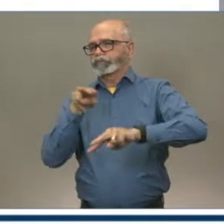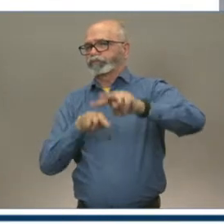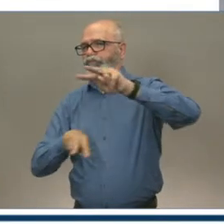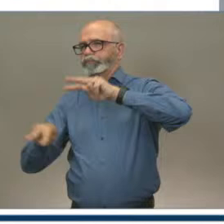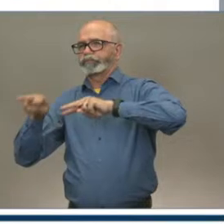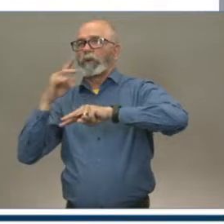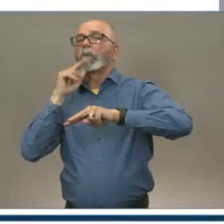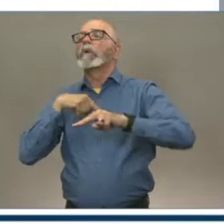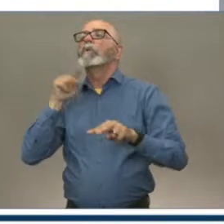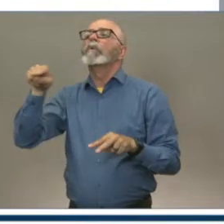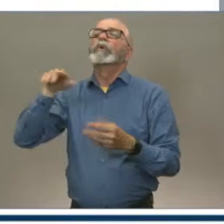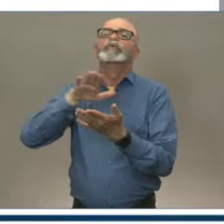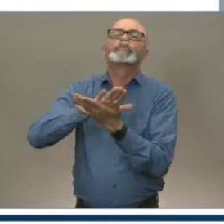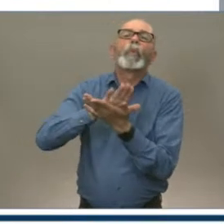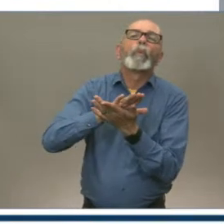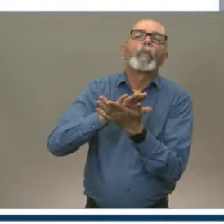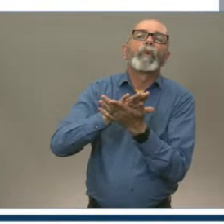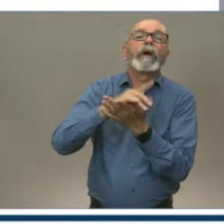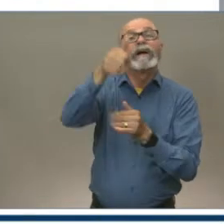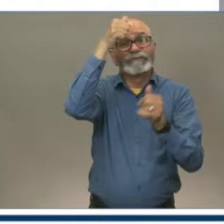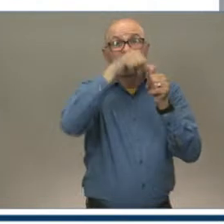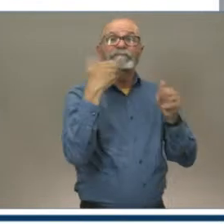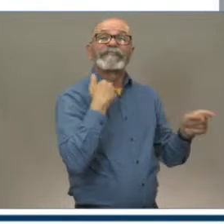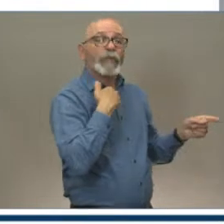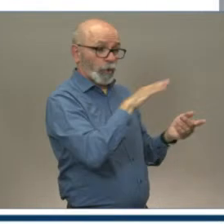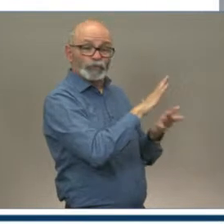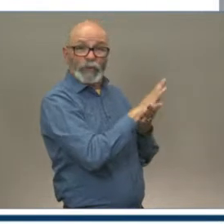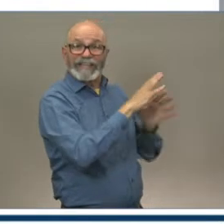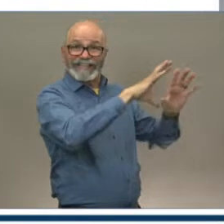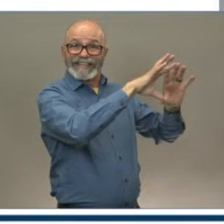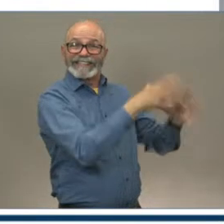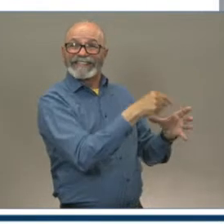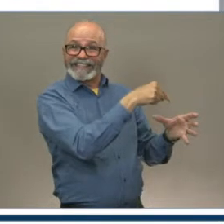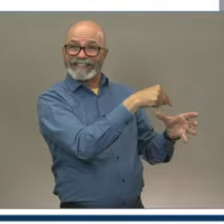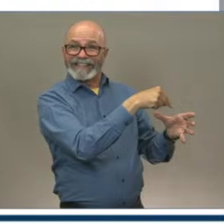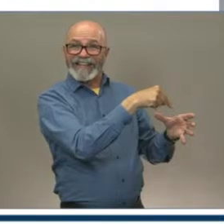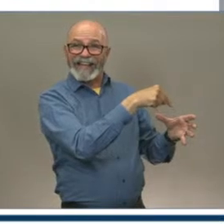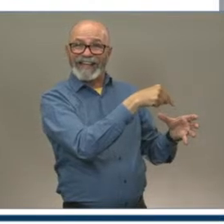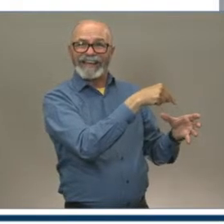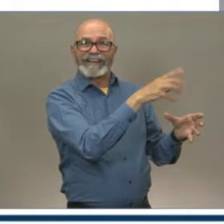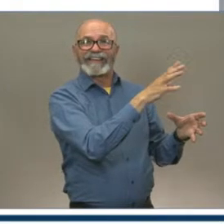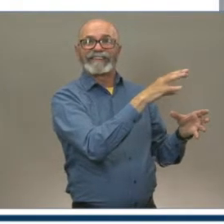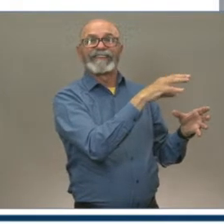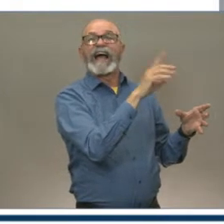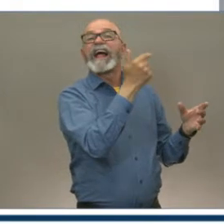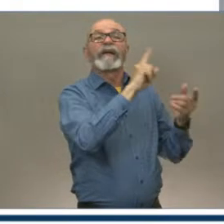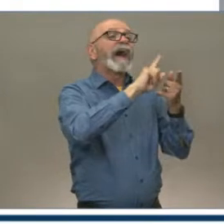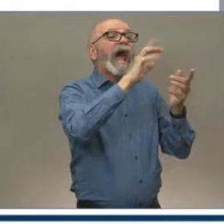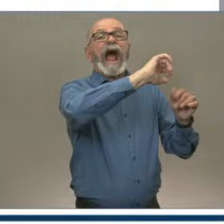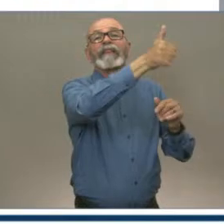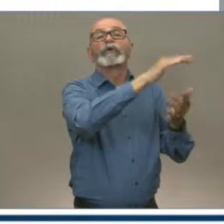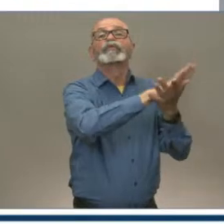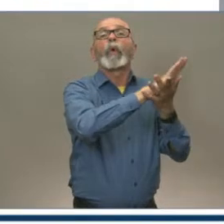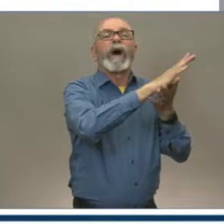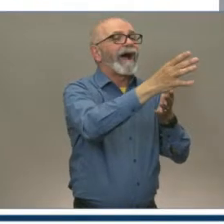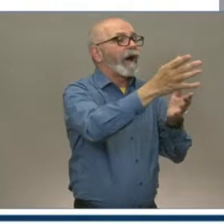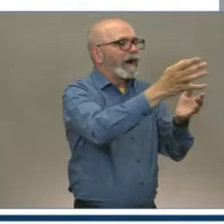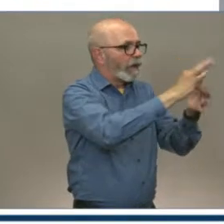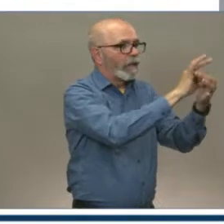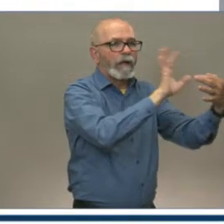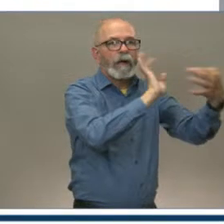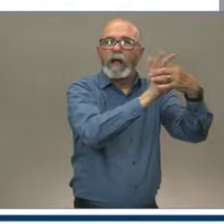of schools, because we know that there's clusters in some communities. So that's why we took action right away. But we have to also